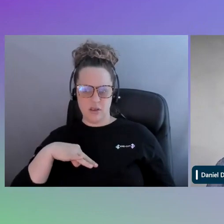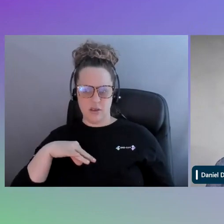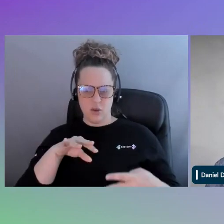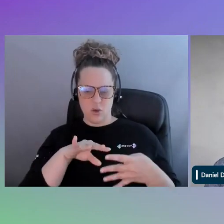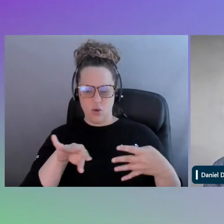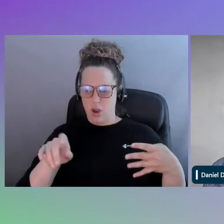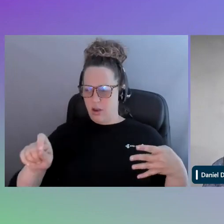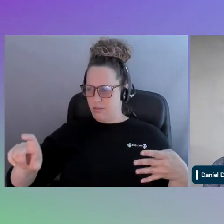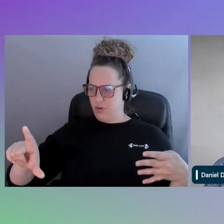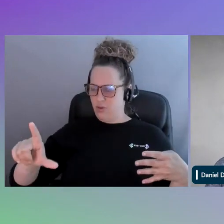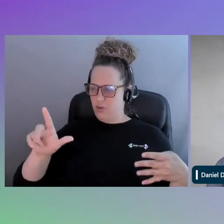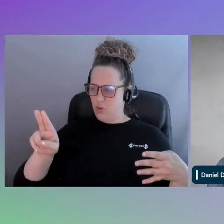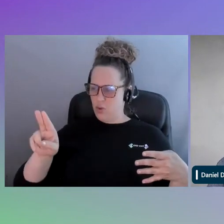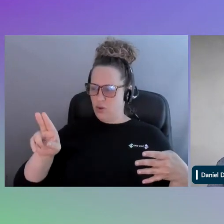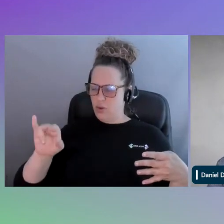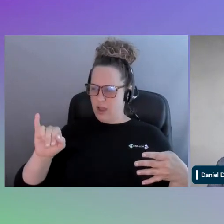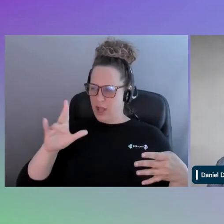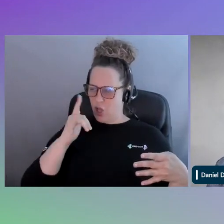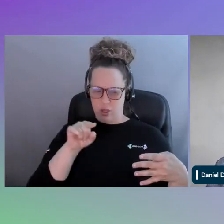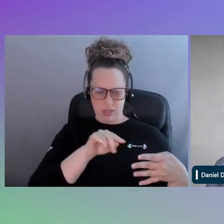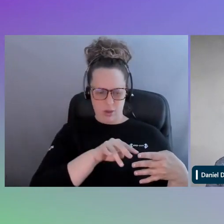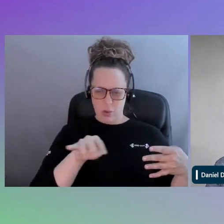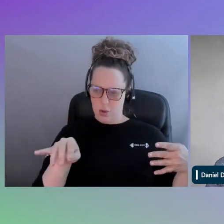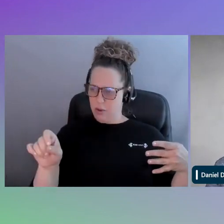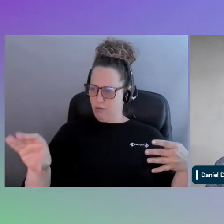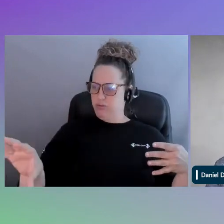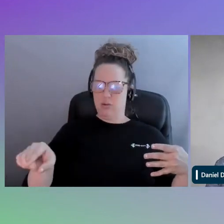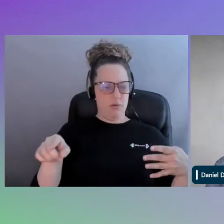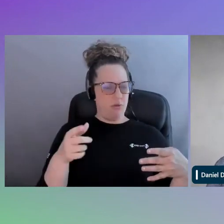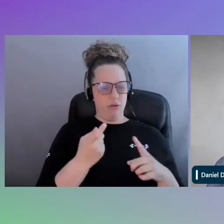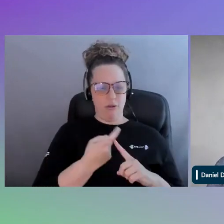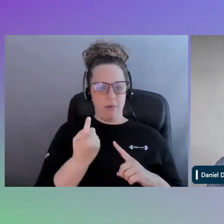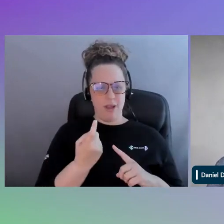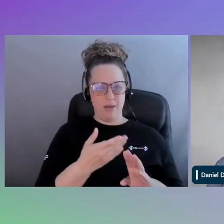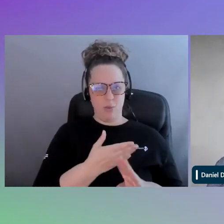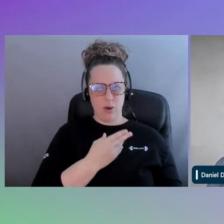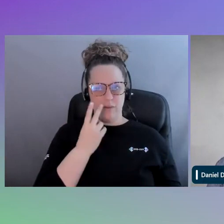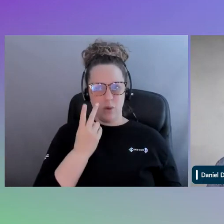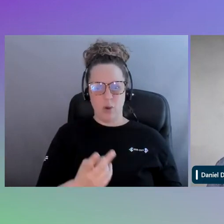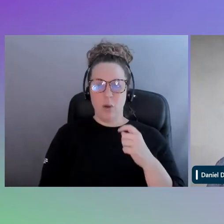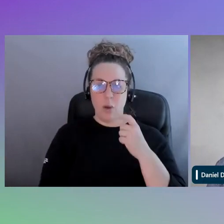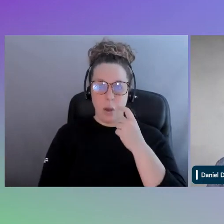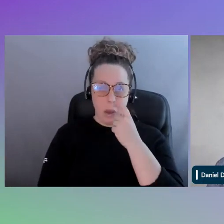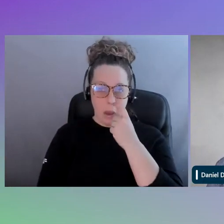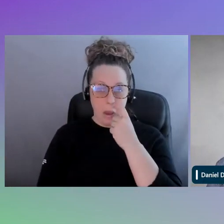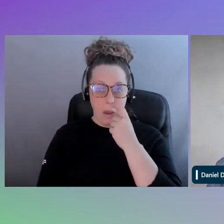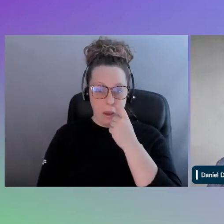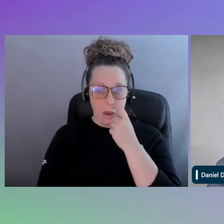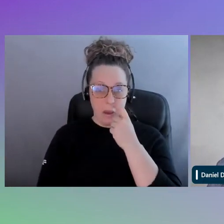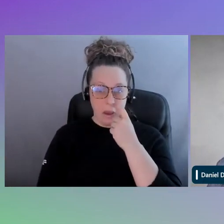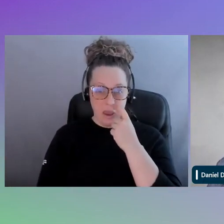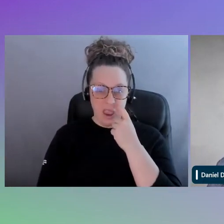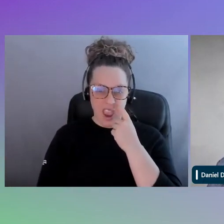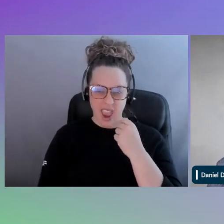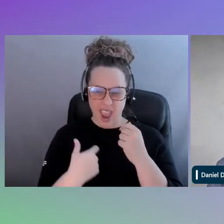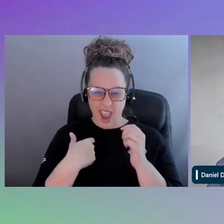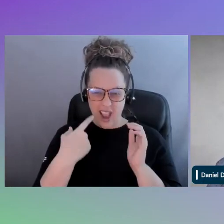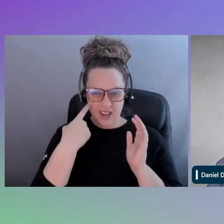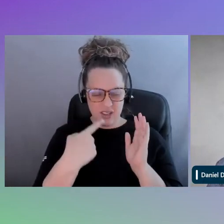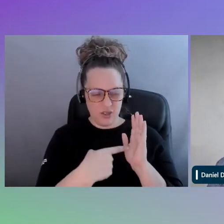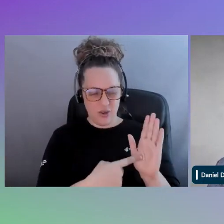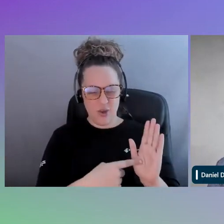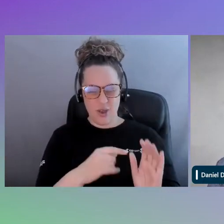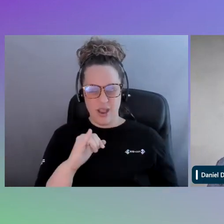how the UI would look with that code. And as I've shown, you can see how that UI also adapts